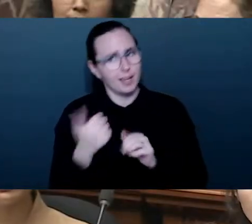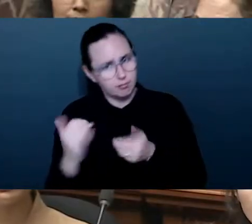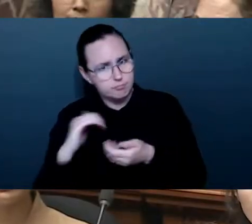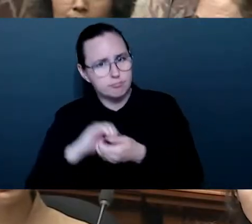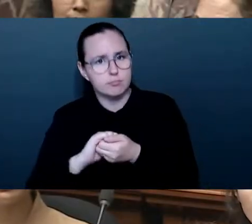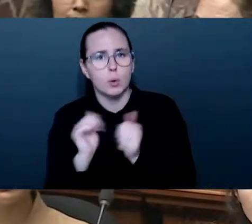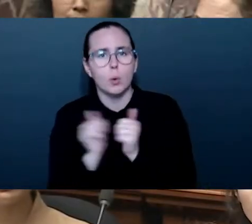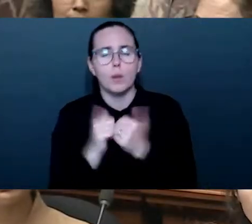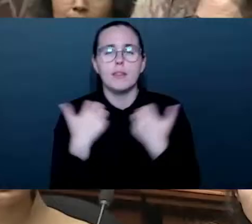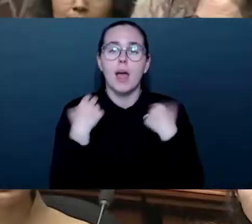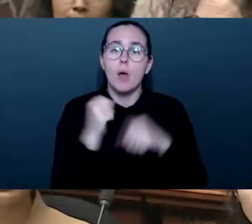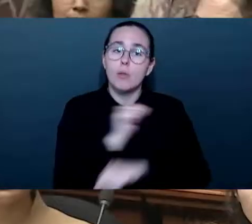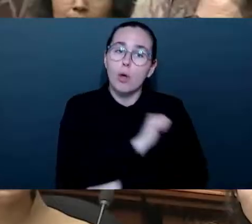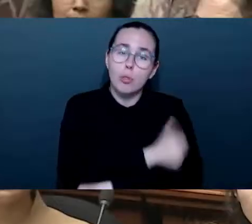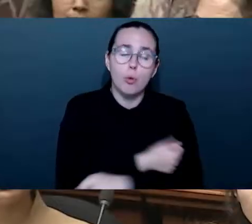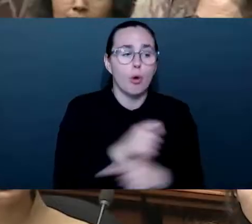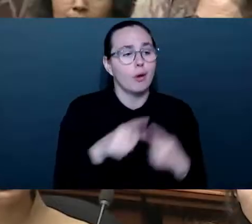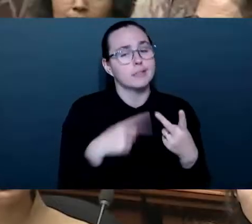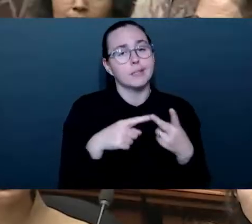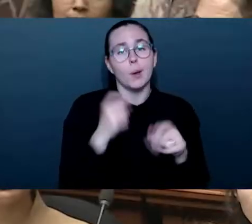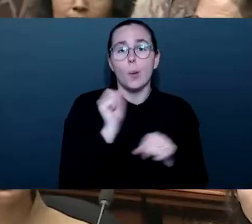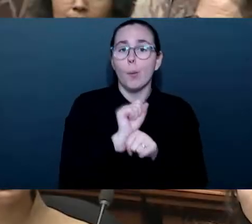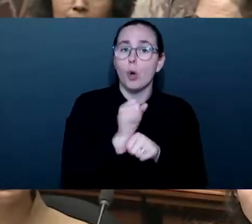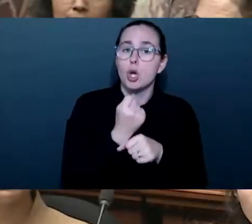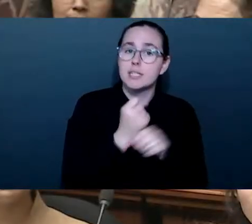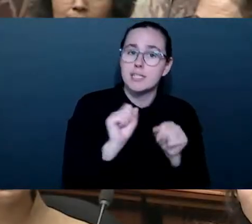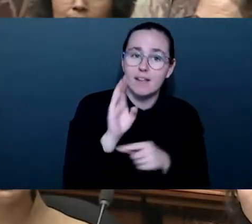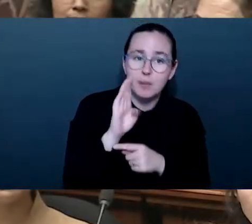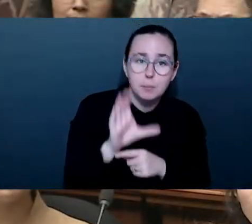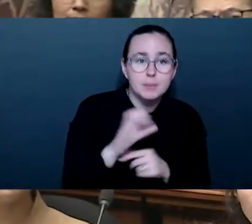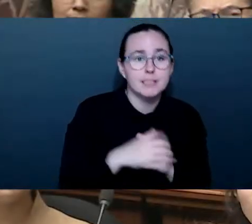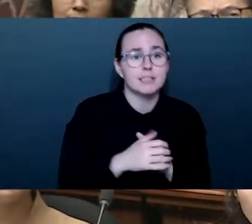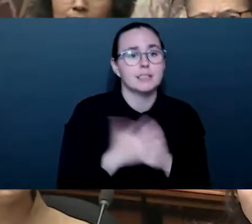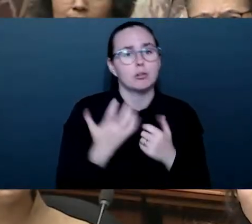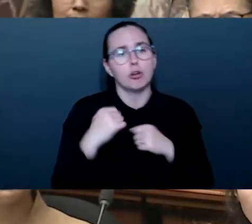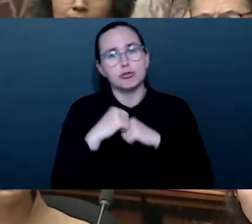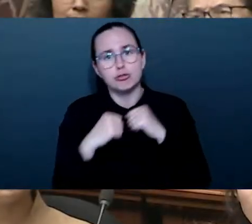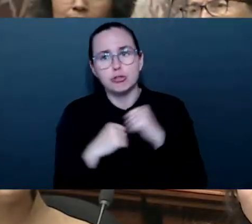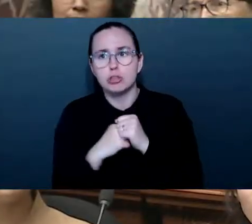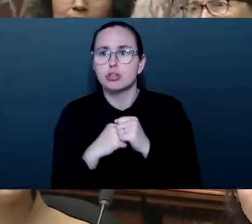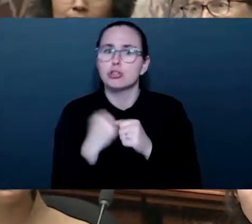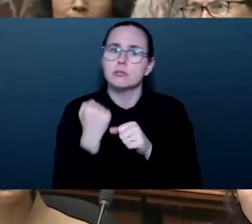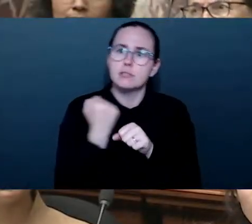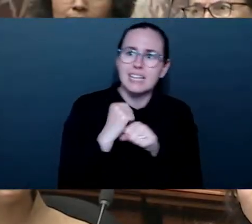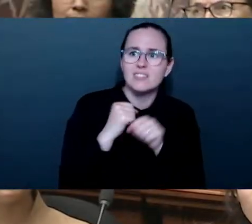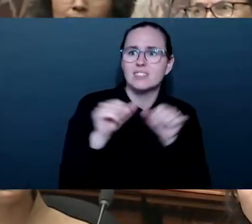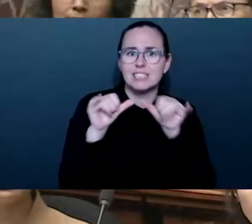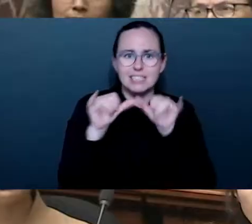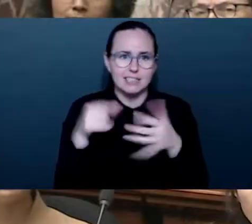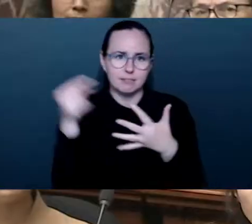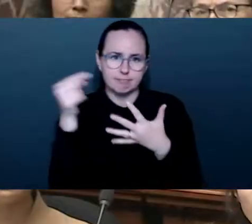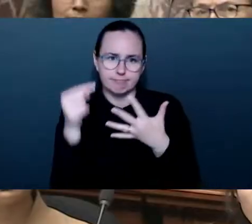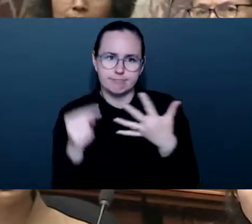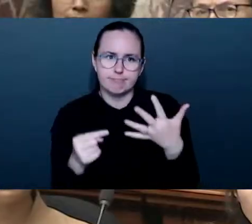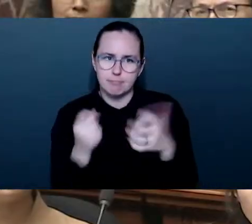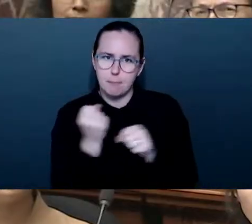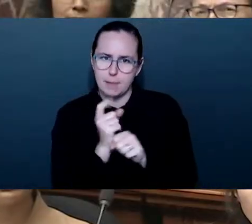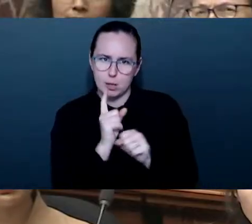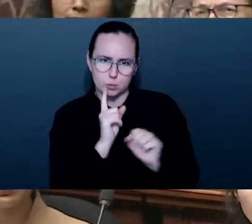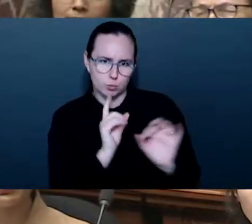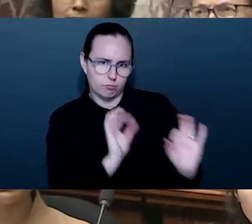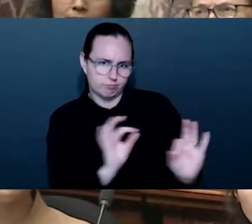and system across British Columbia are in effect. We know that WorkSafe has a high-risk strategy for